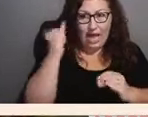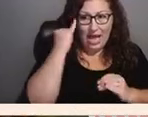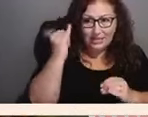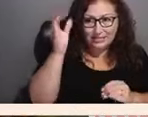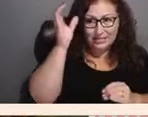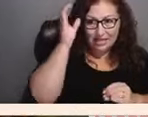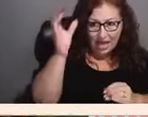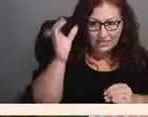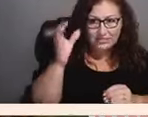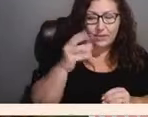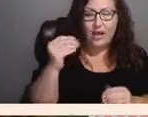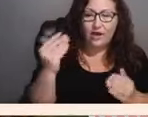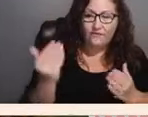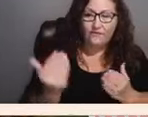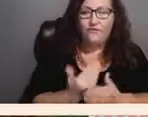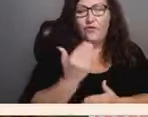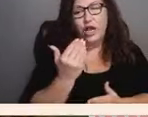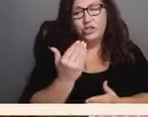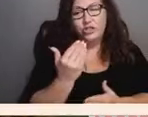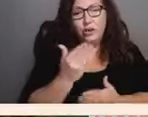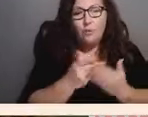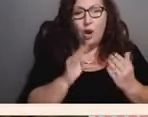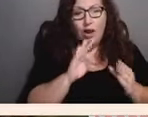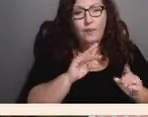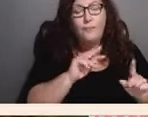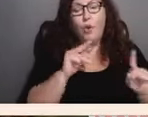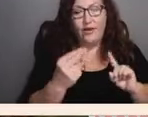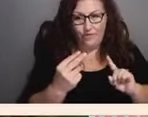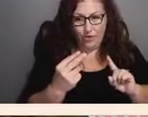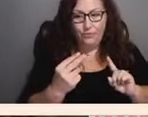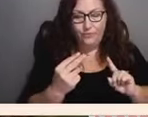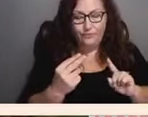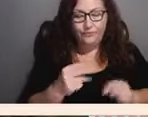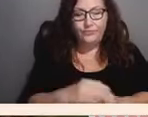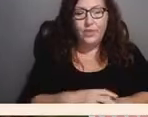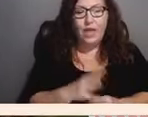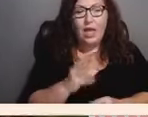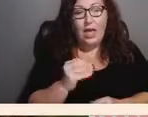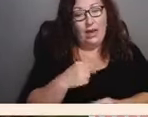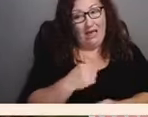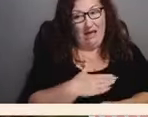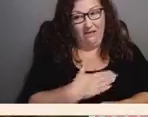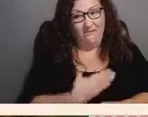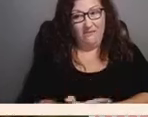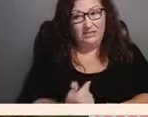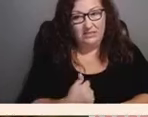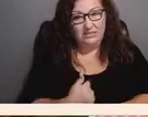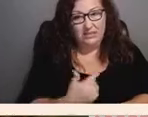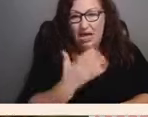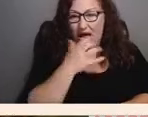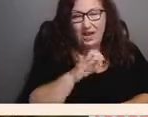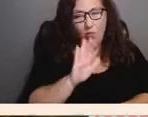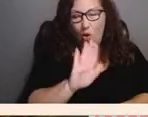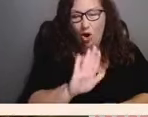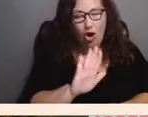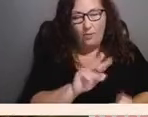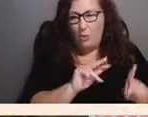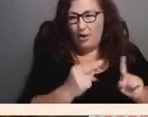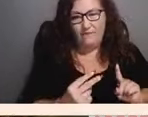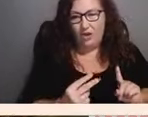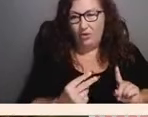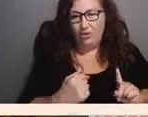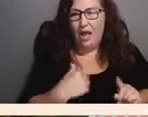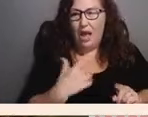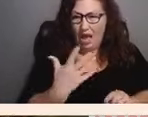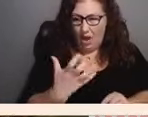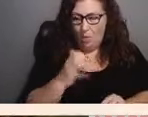fresh point of view? And I confess, I didn't want her point of view. I wanted that